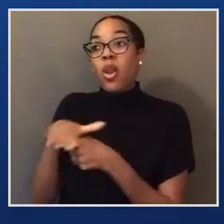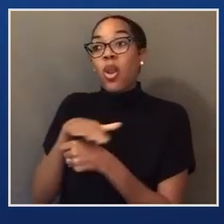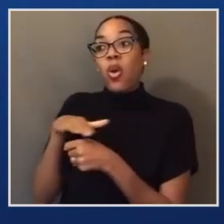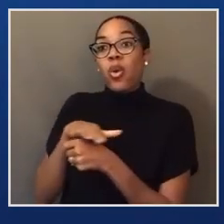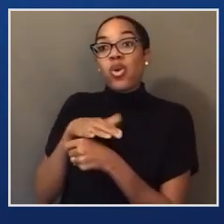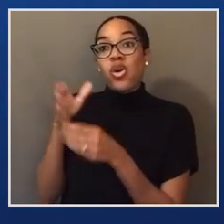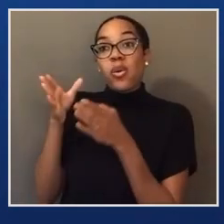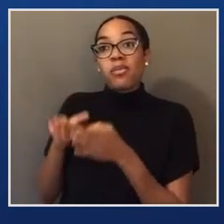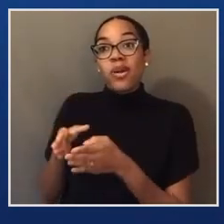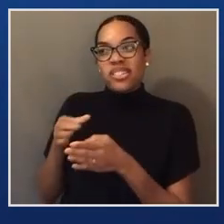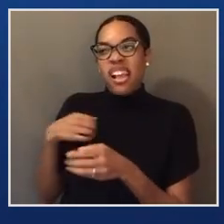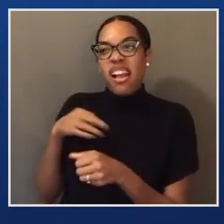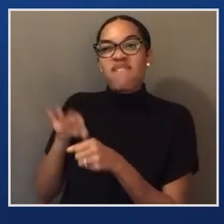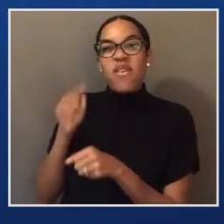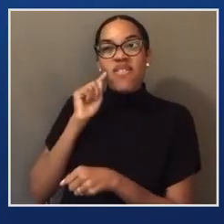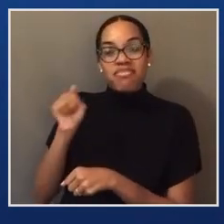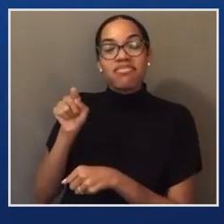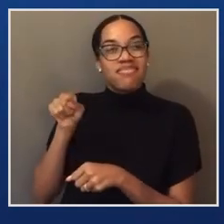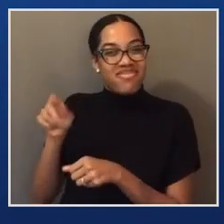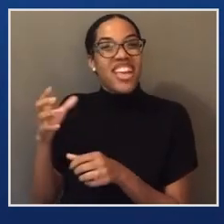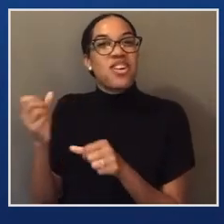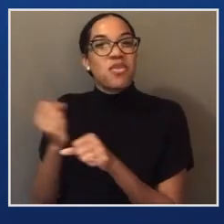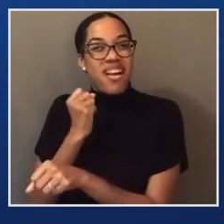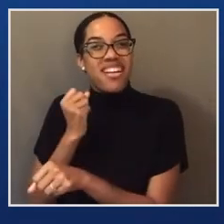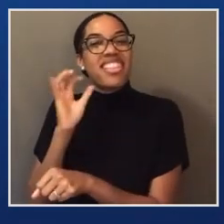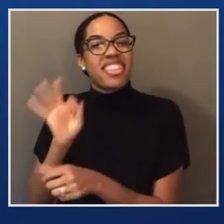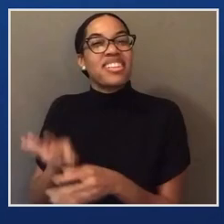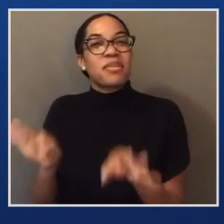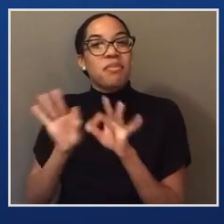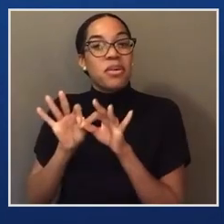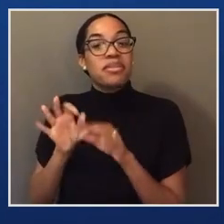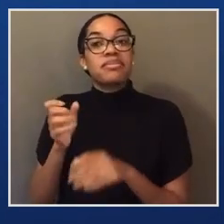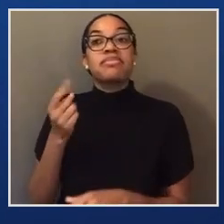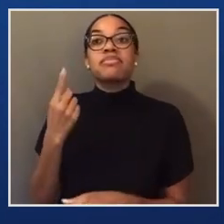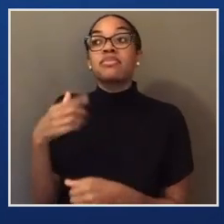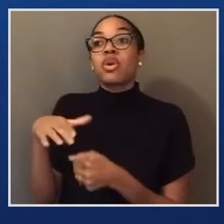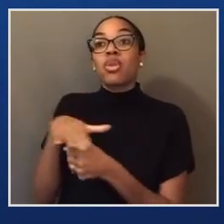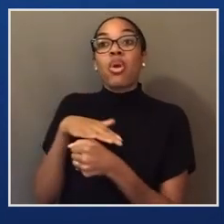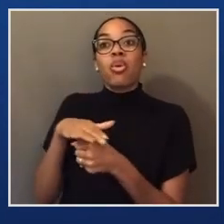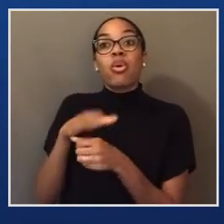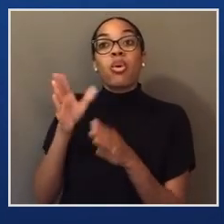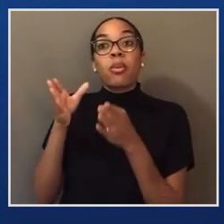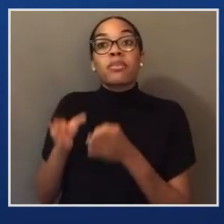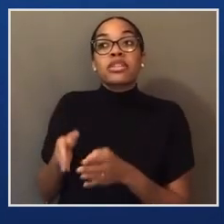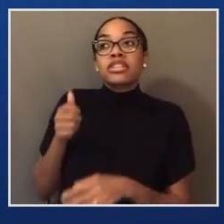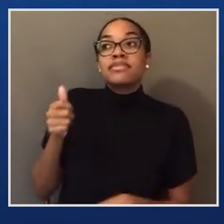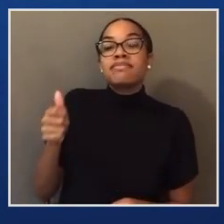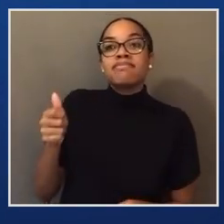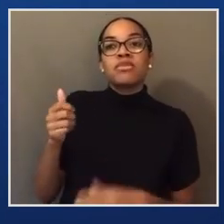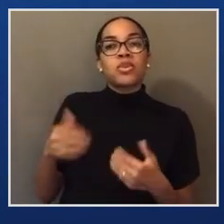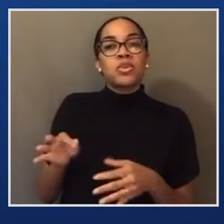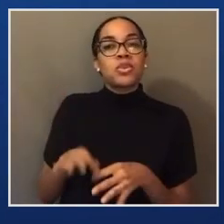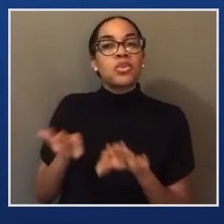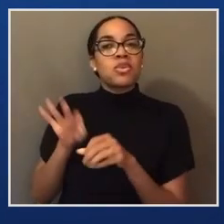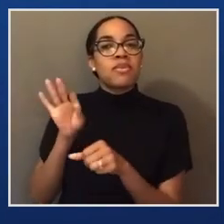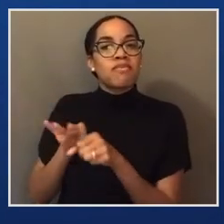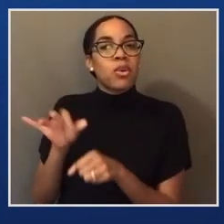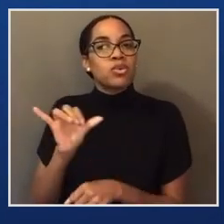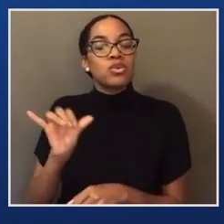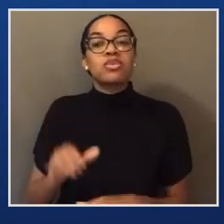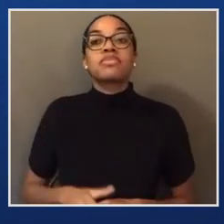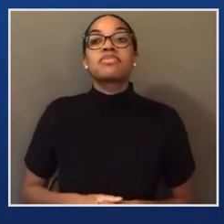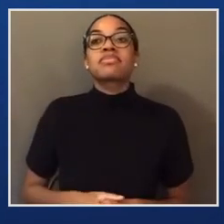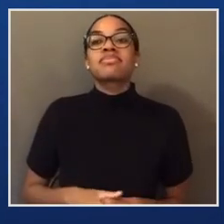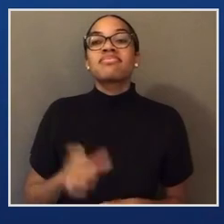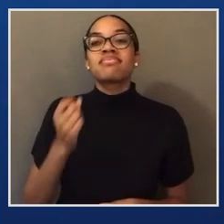it's most important. That's where it counts. See, your vote is your voice. It's not time to sit back and protest,